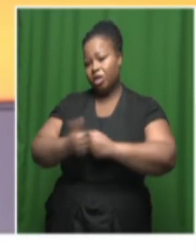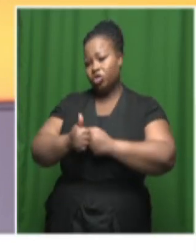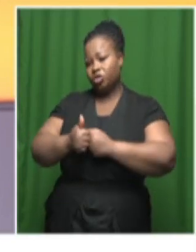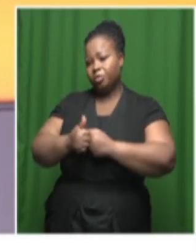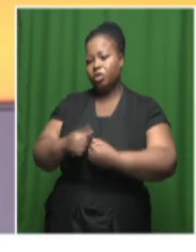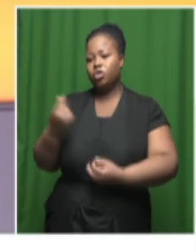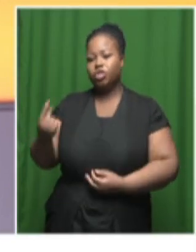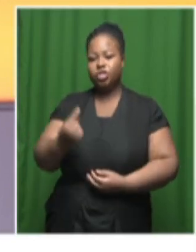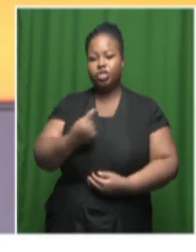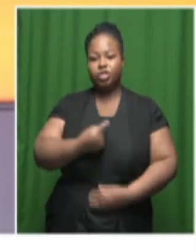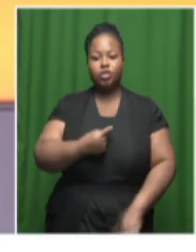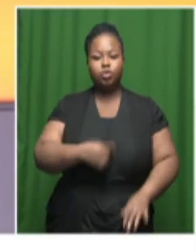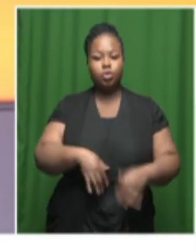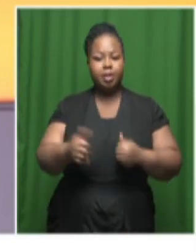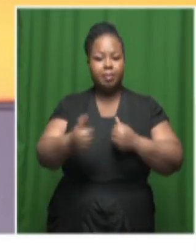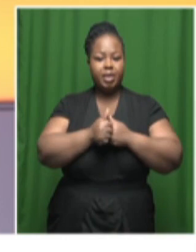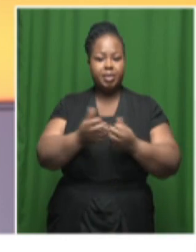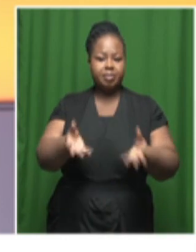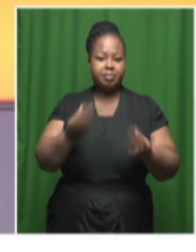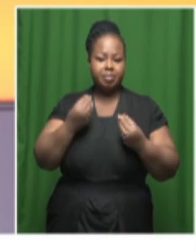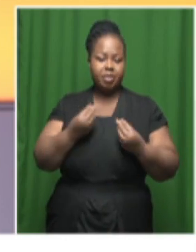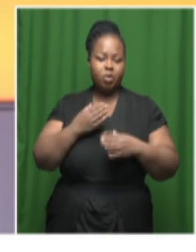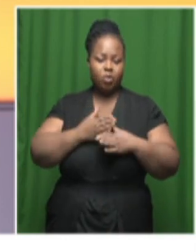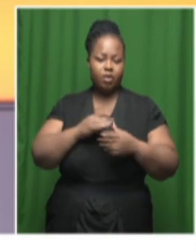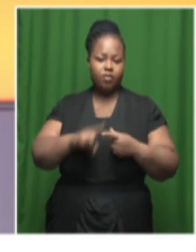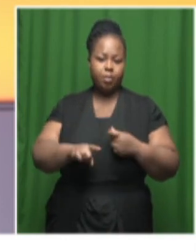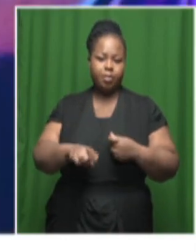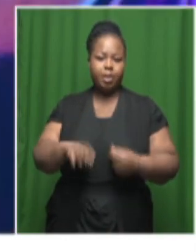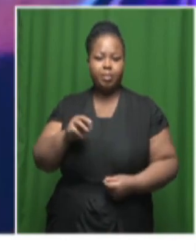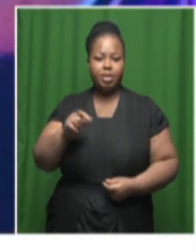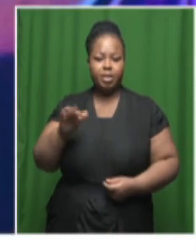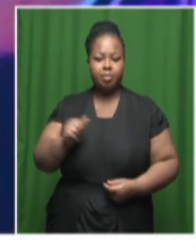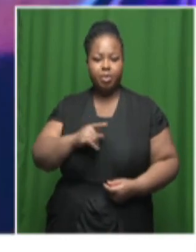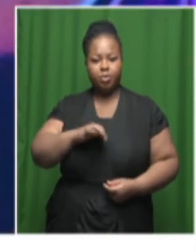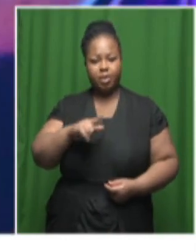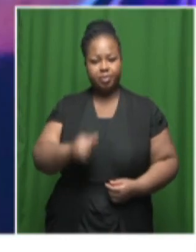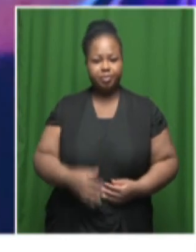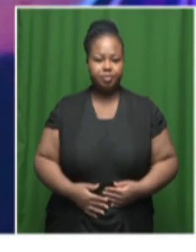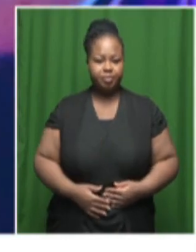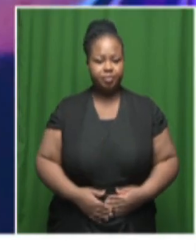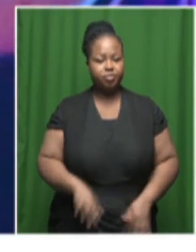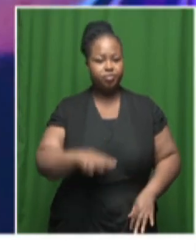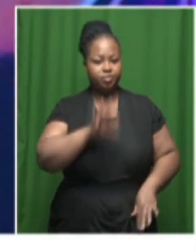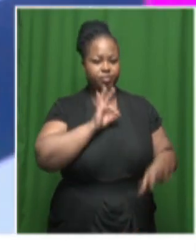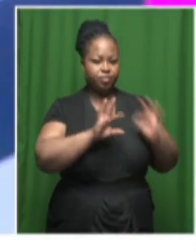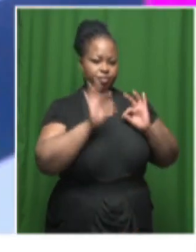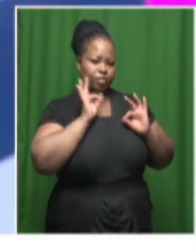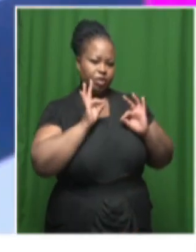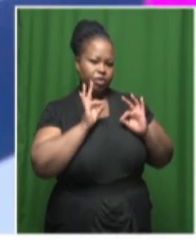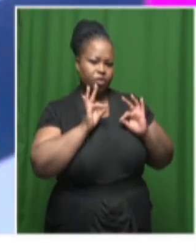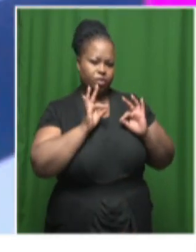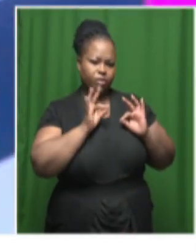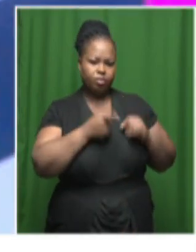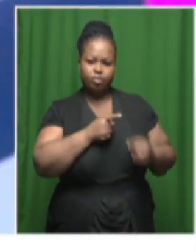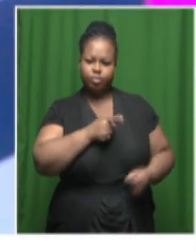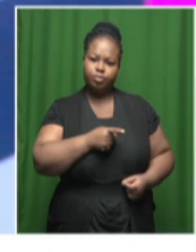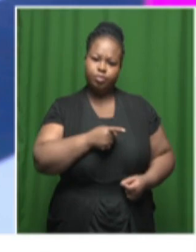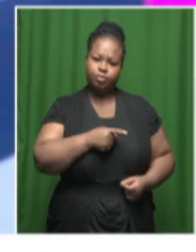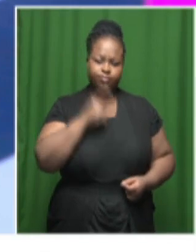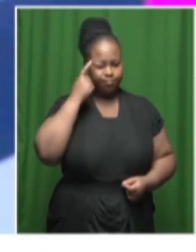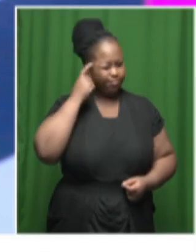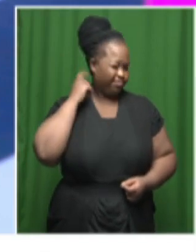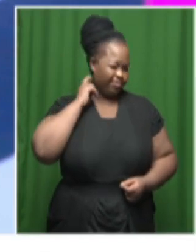of the partners received a work by Maria Paula. Speak to us about the process of selecting the winners. What do you take